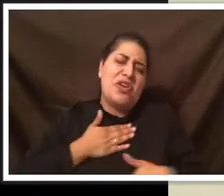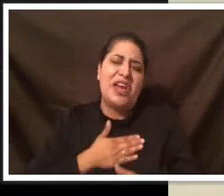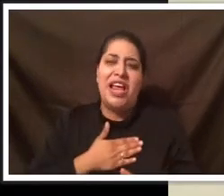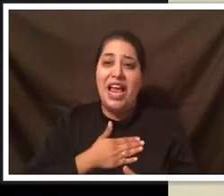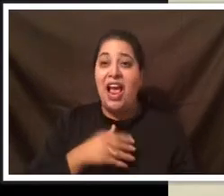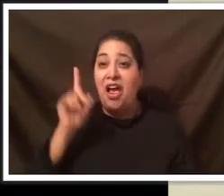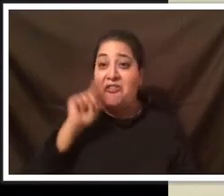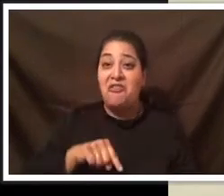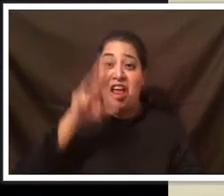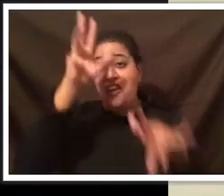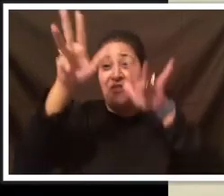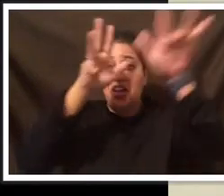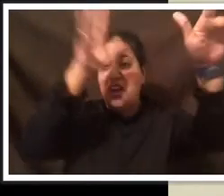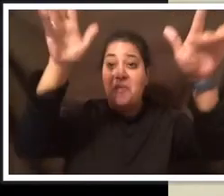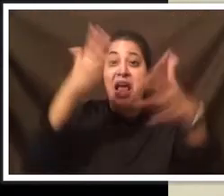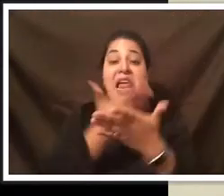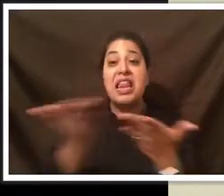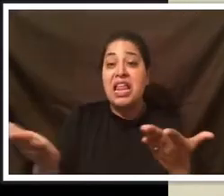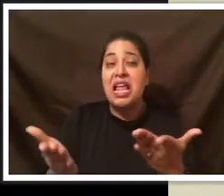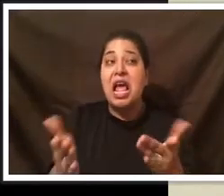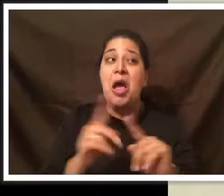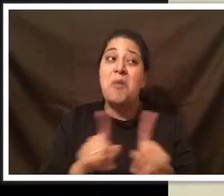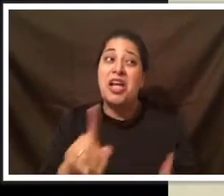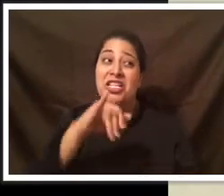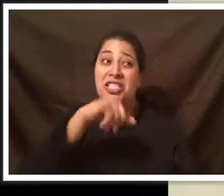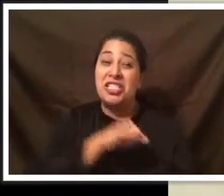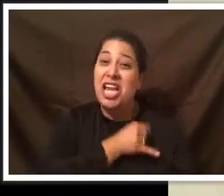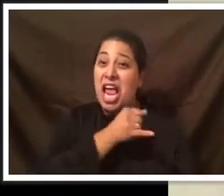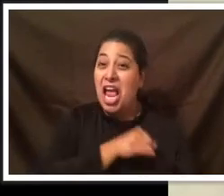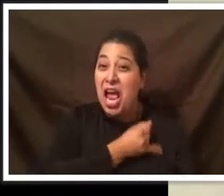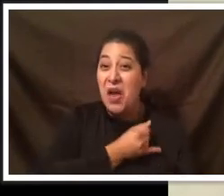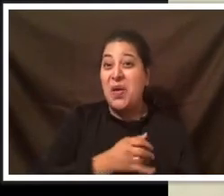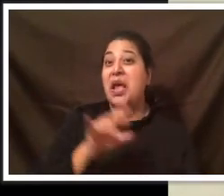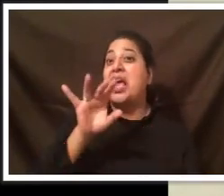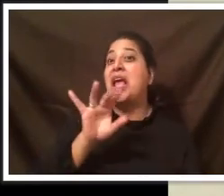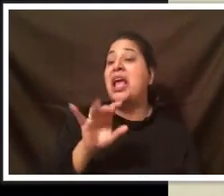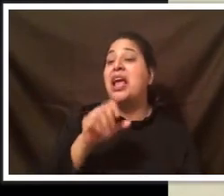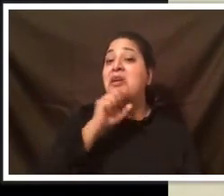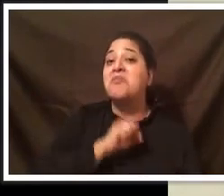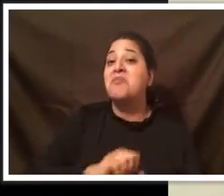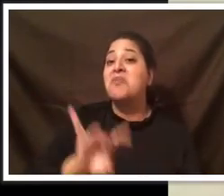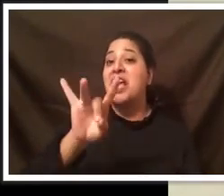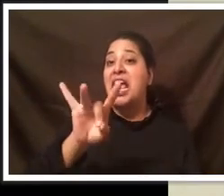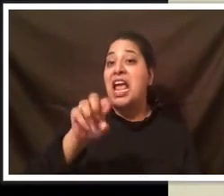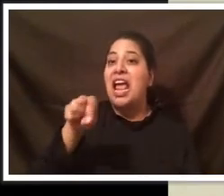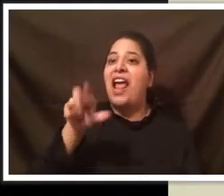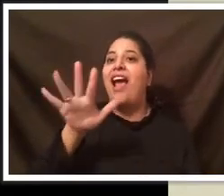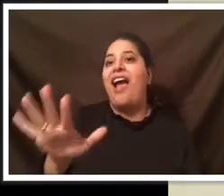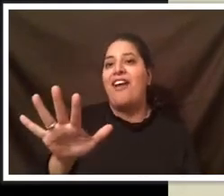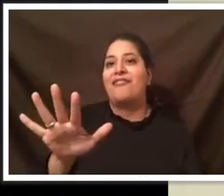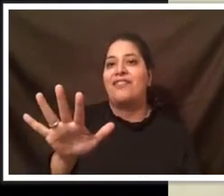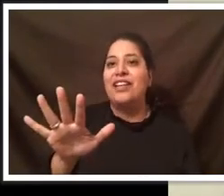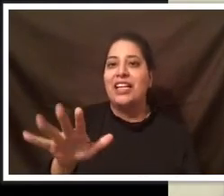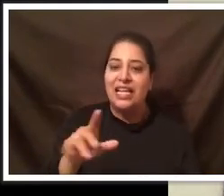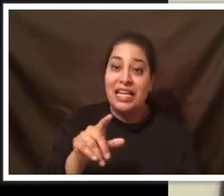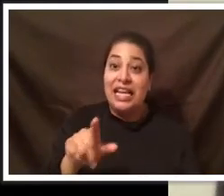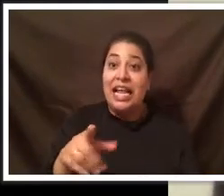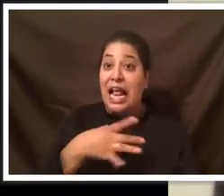He liked real things. Watch out, Jack! The monster's coming! Race